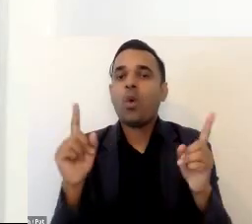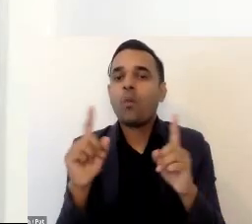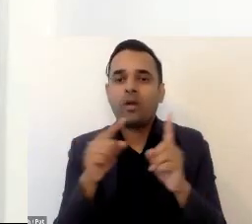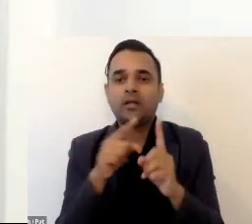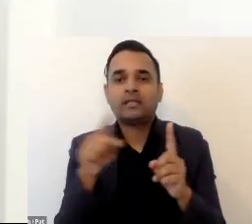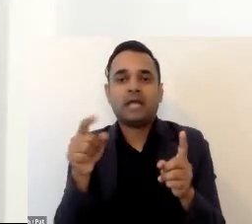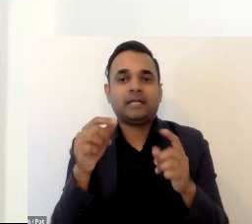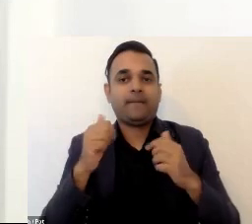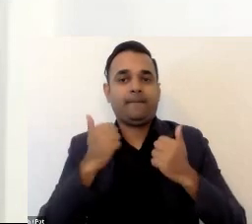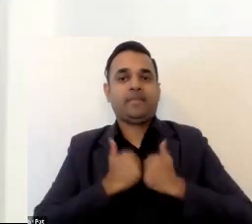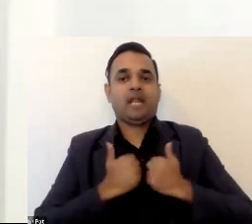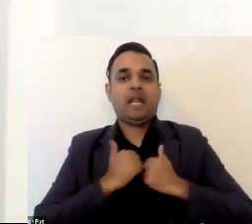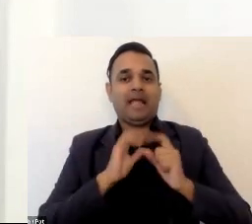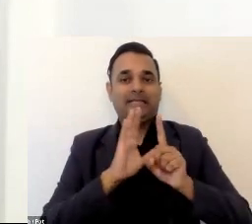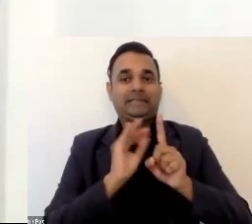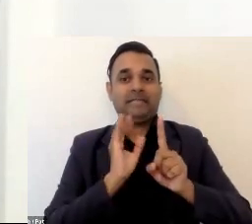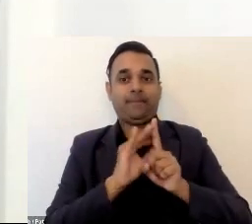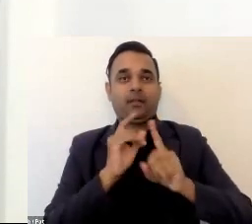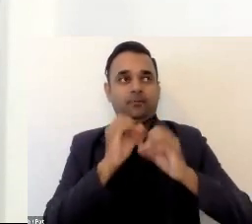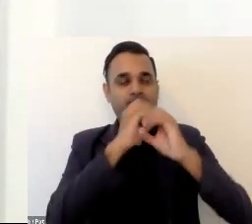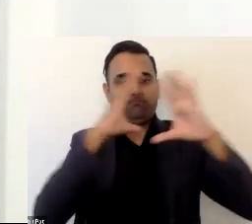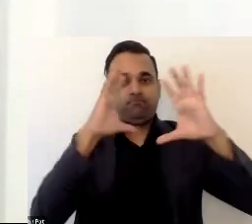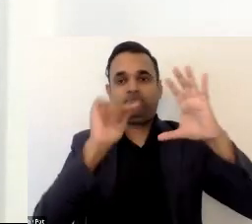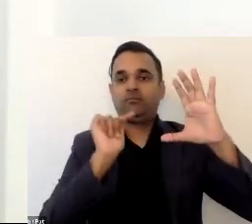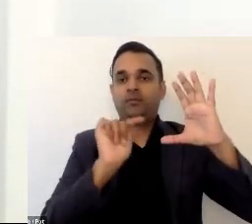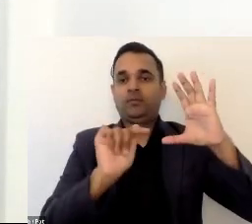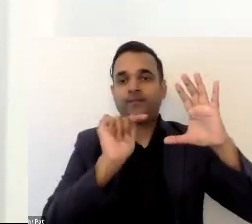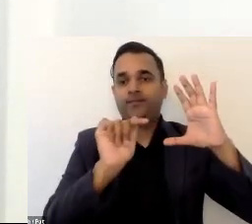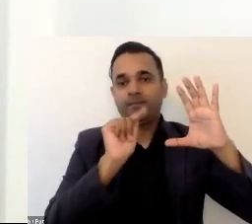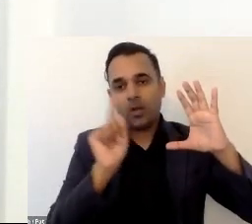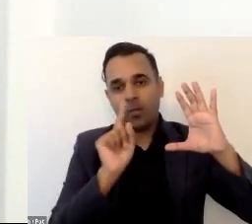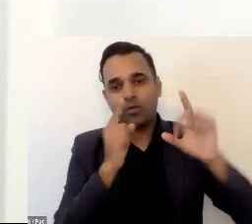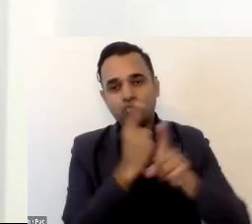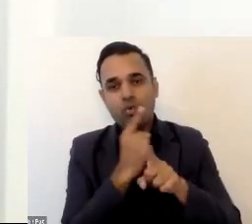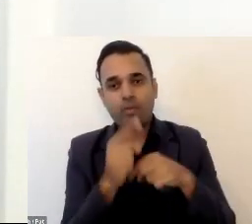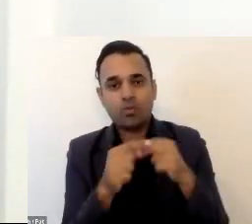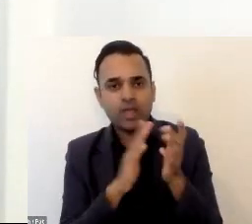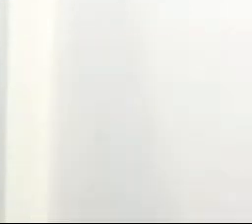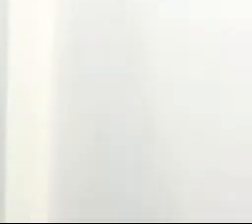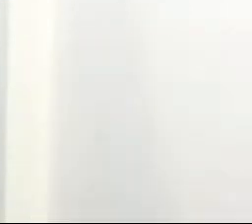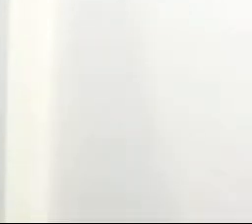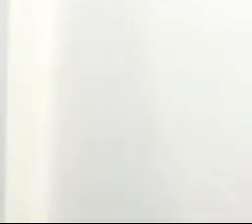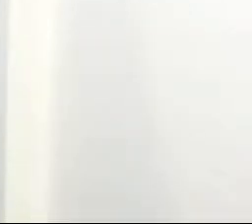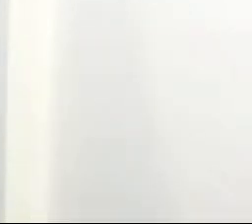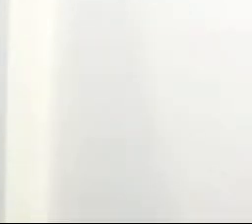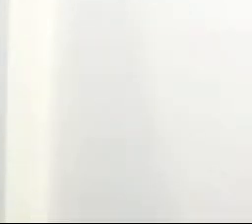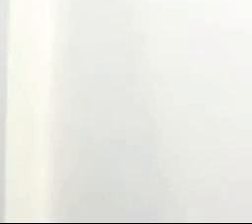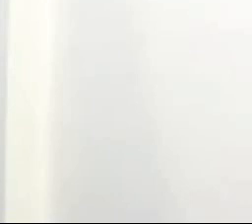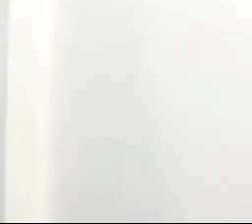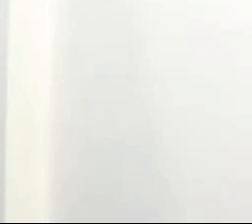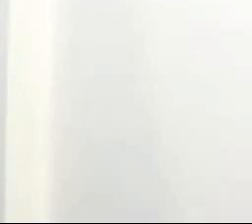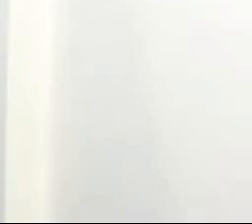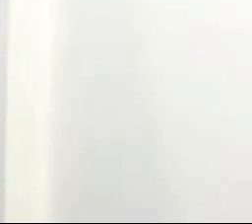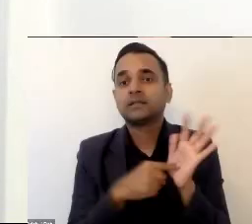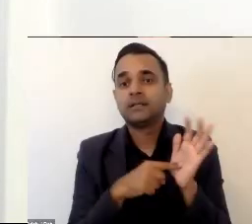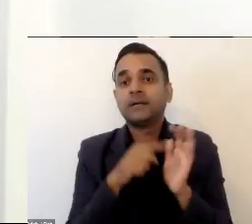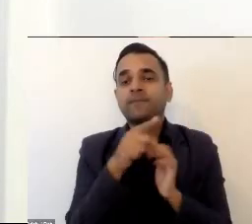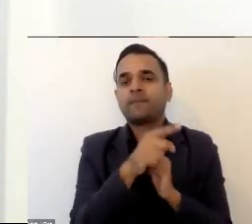tool that's not designed for that context or that's, you know, perfectly right for